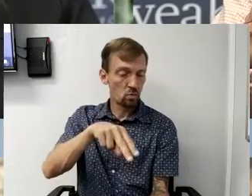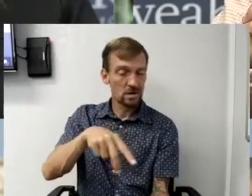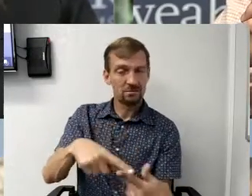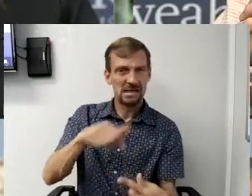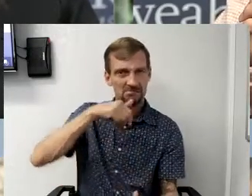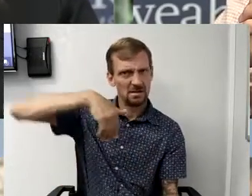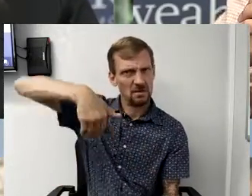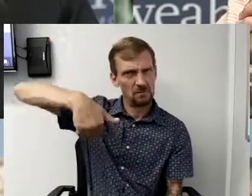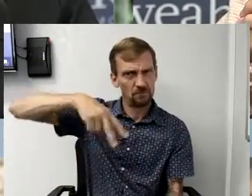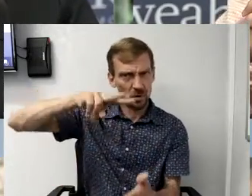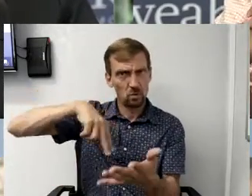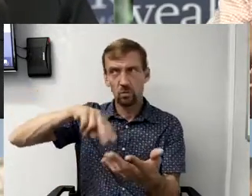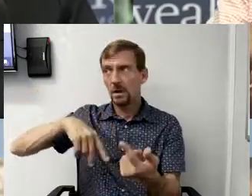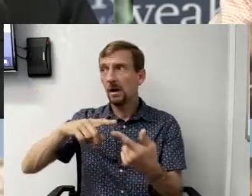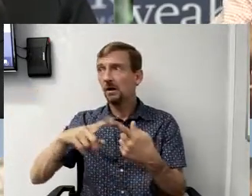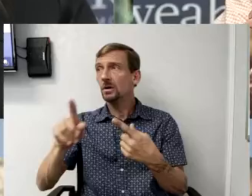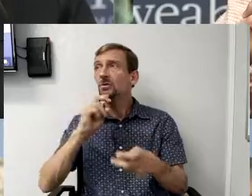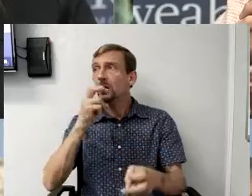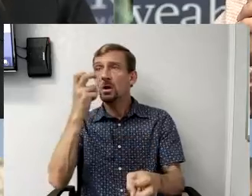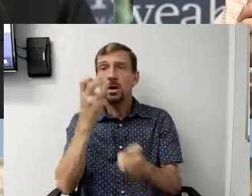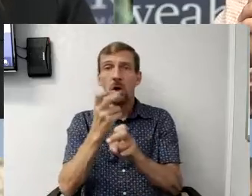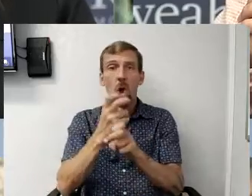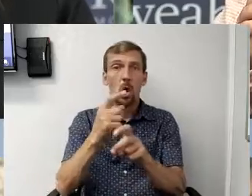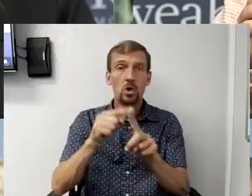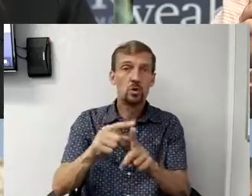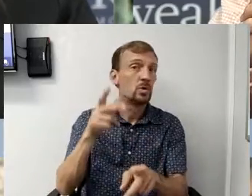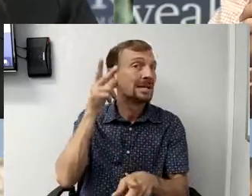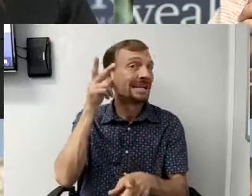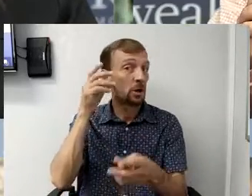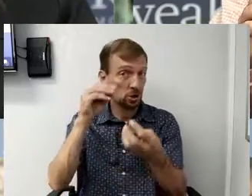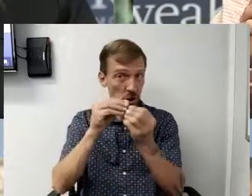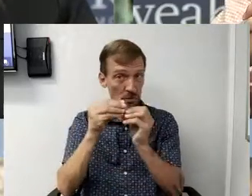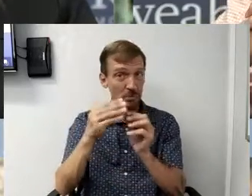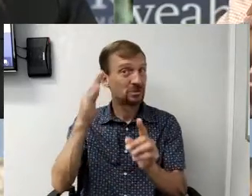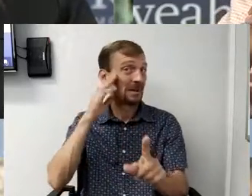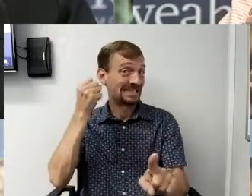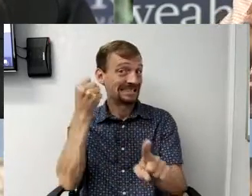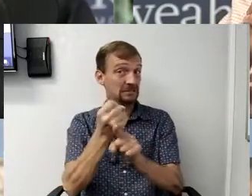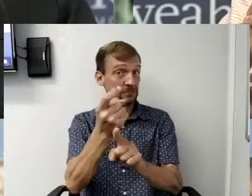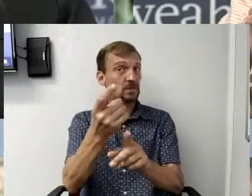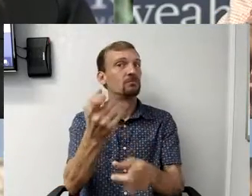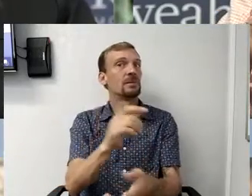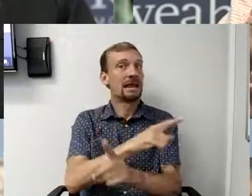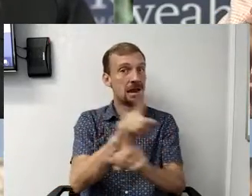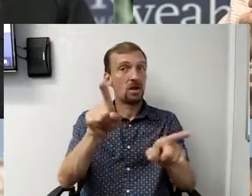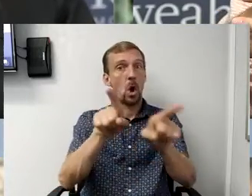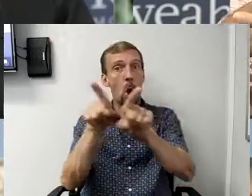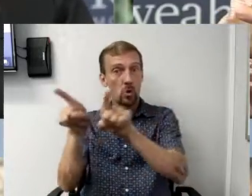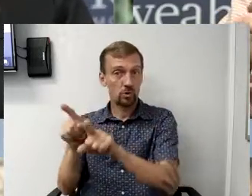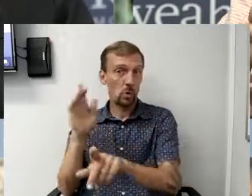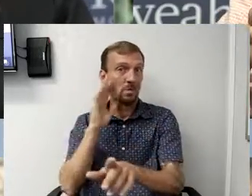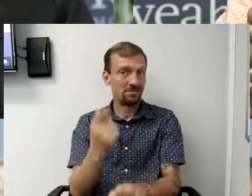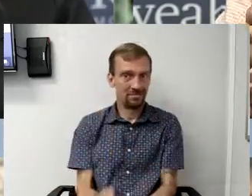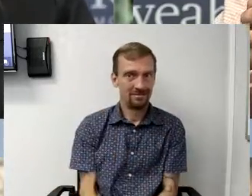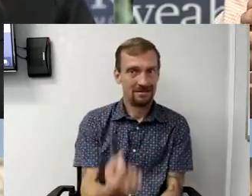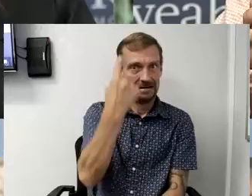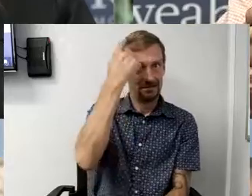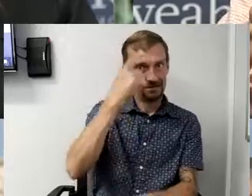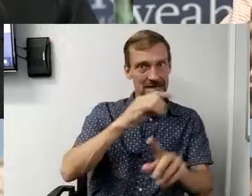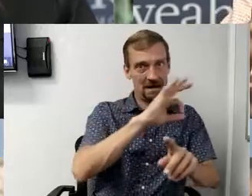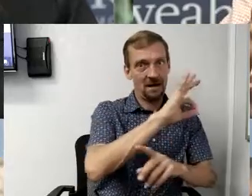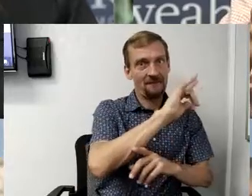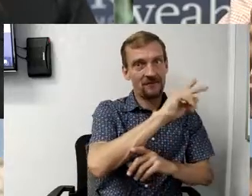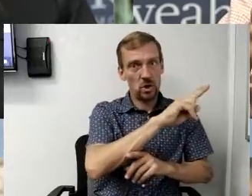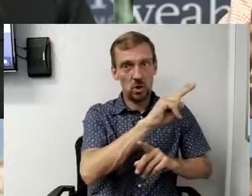really impactful to hear the numbers and understand the difference in COVID and the flu. So